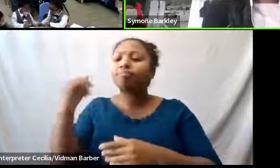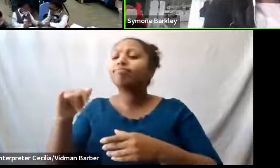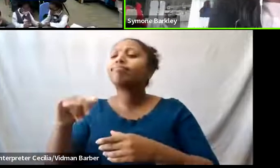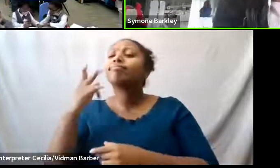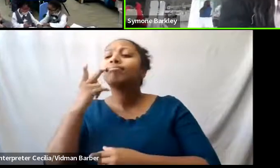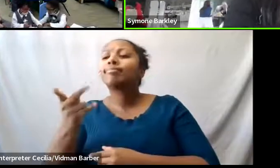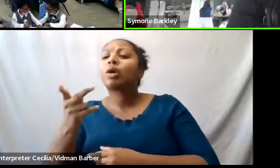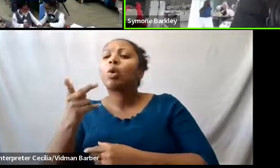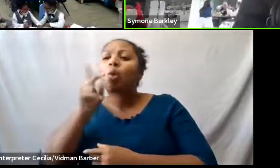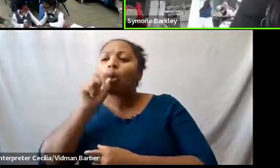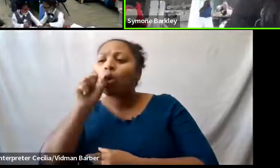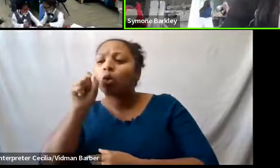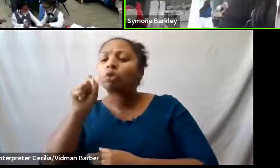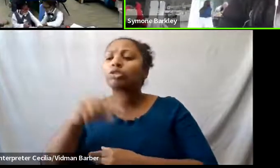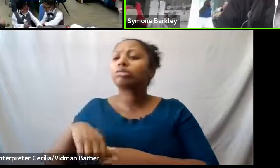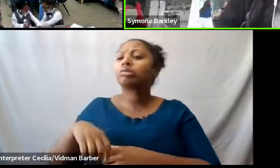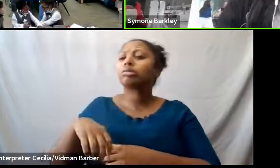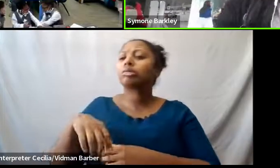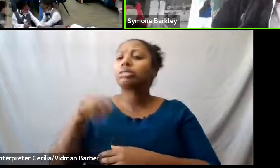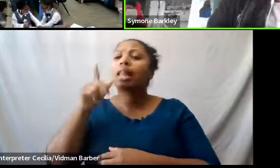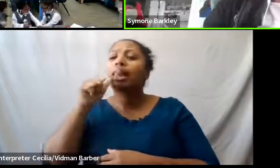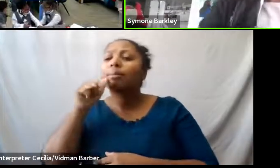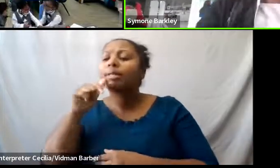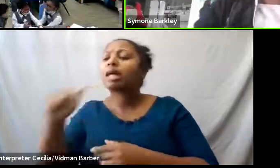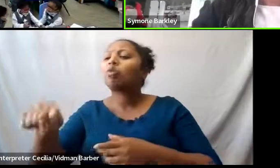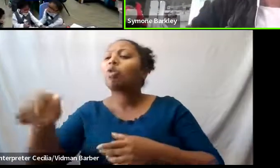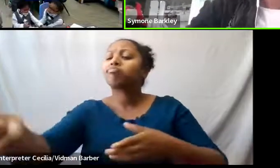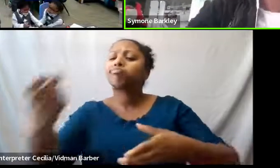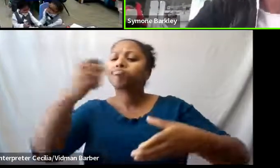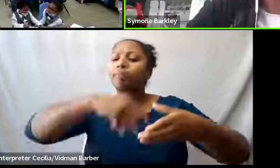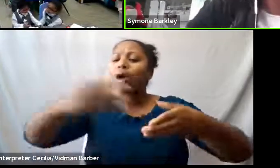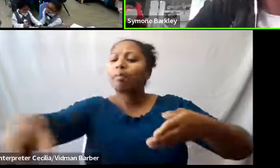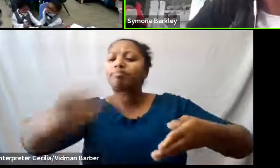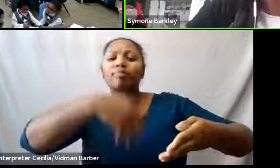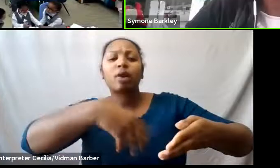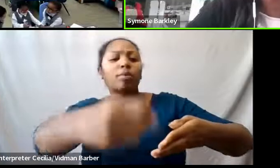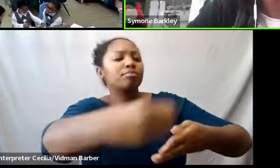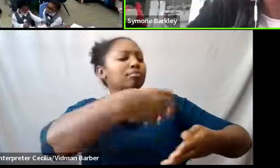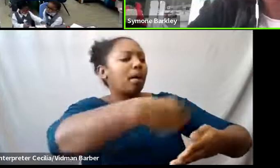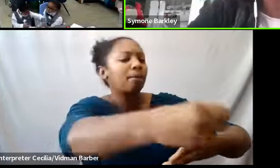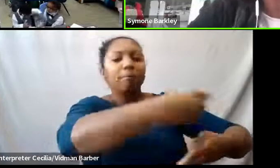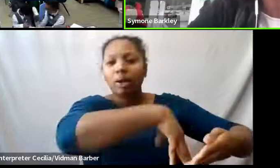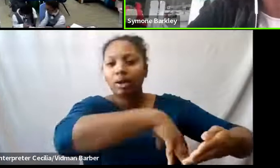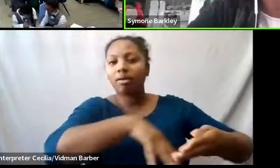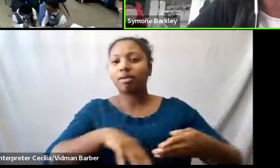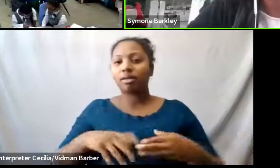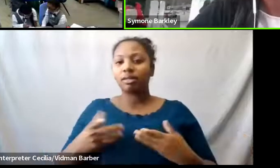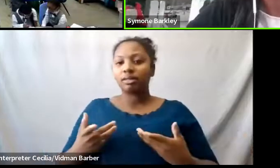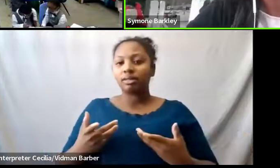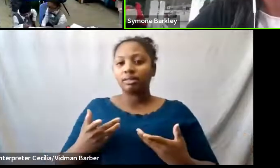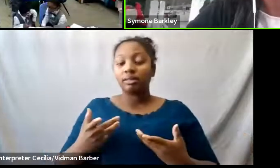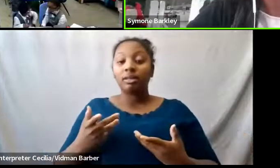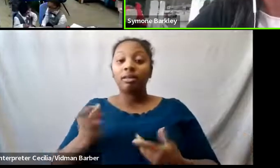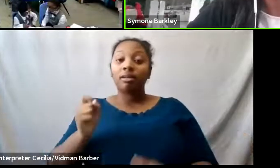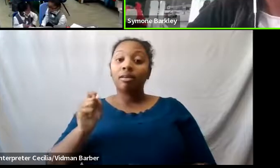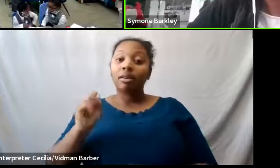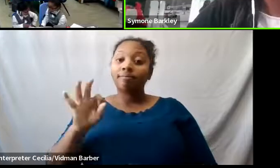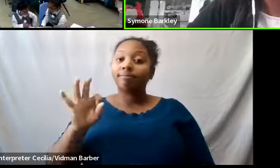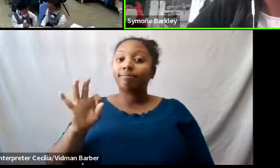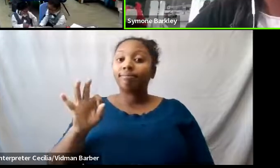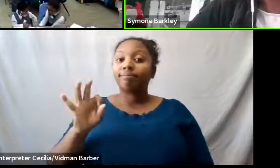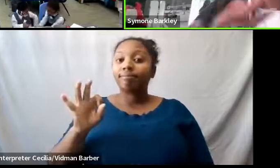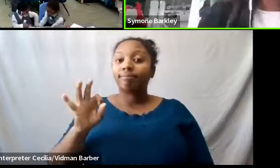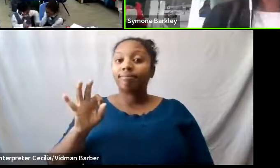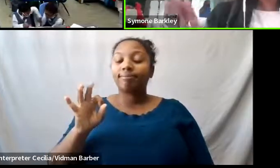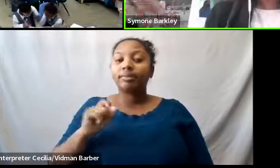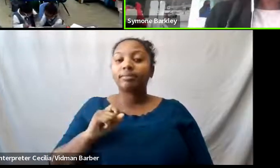I'll drop them in there. Sometimes if I'm just going shopping, and actually like even in not going